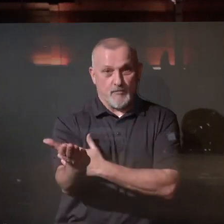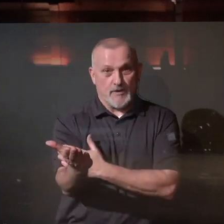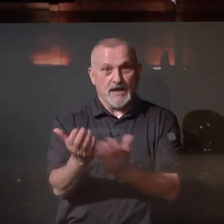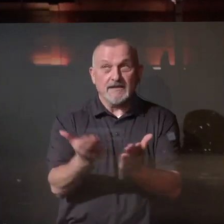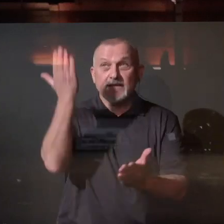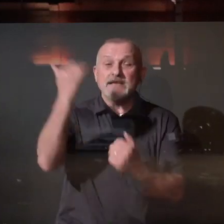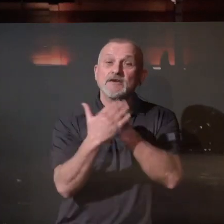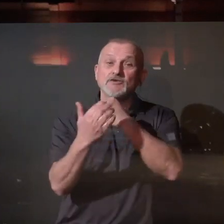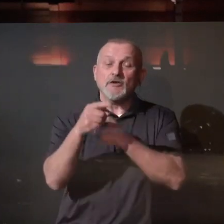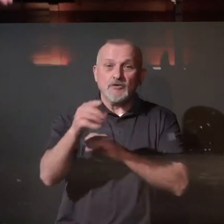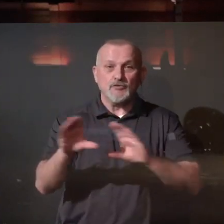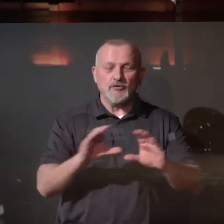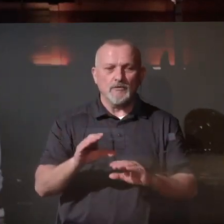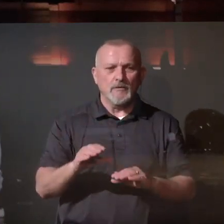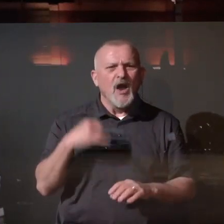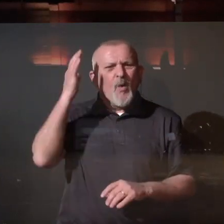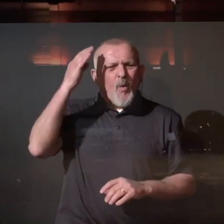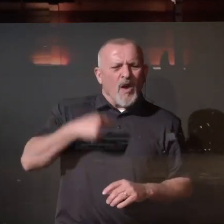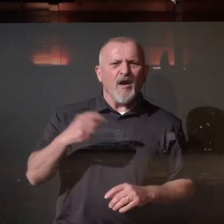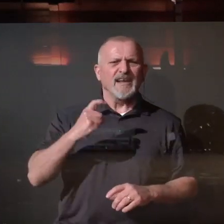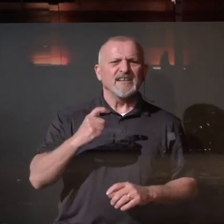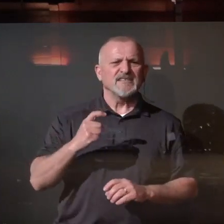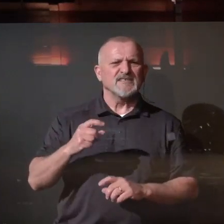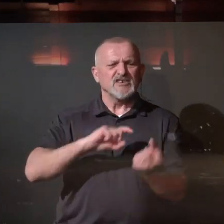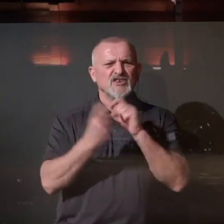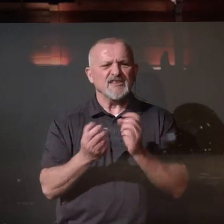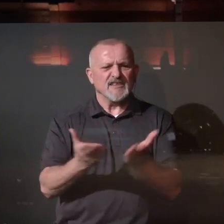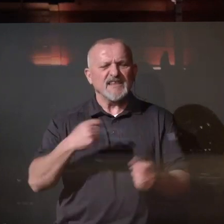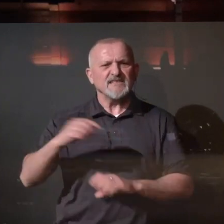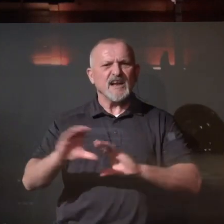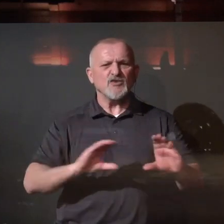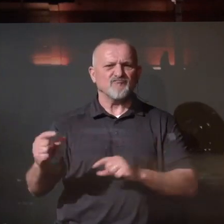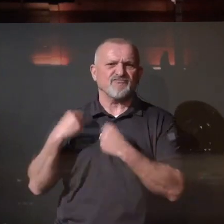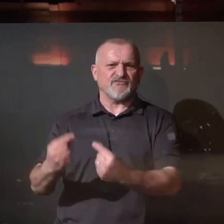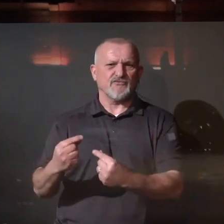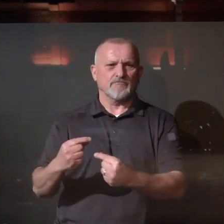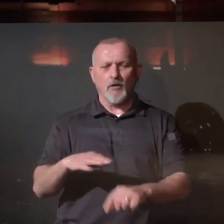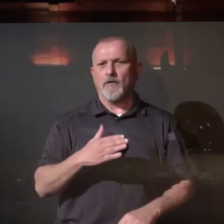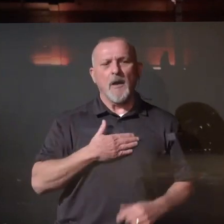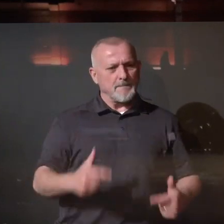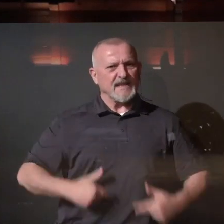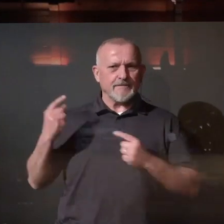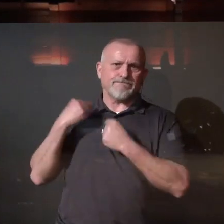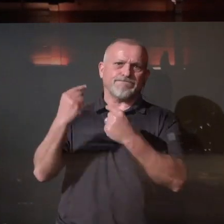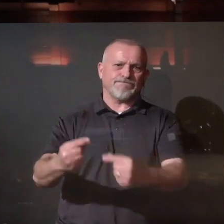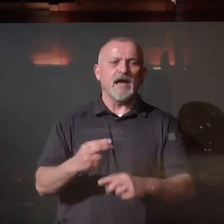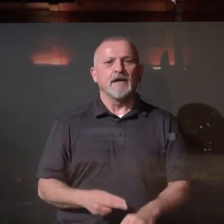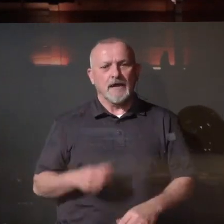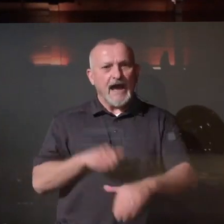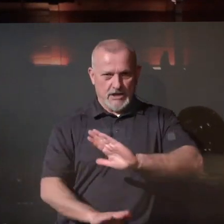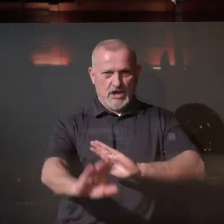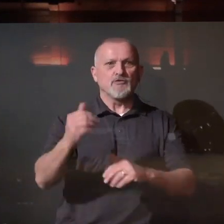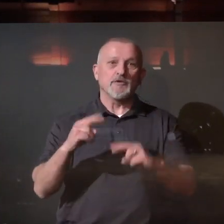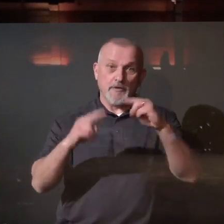Why do I got to change the status quo? All of my life, Sam, I've walked into a building, I've sat in a chair, I've listened to a preacher talk about